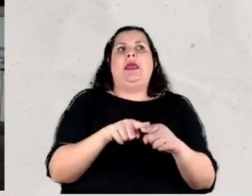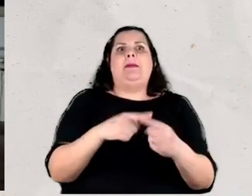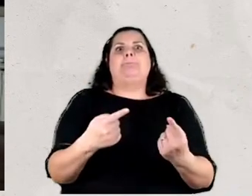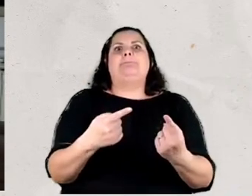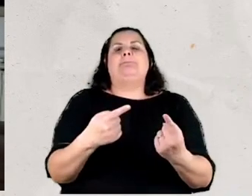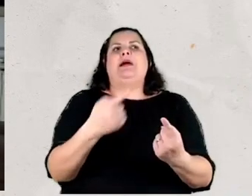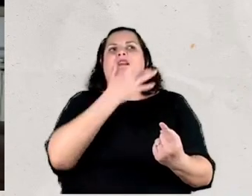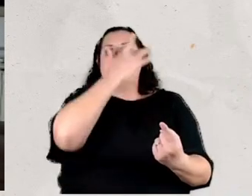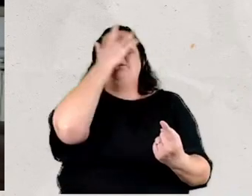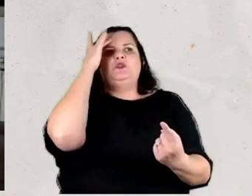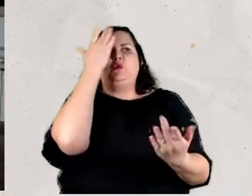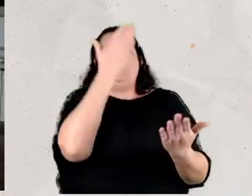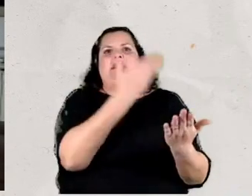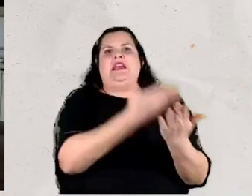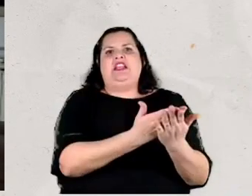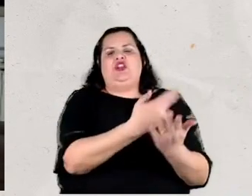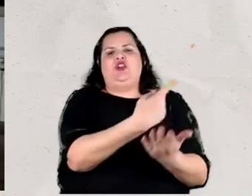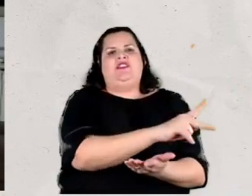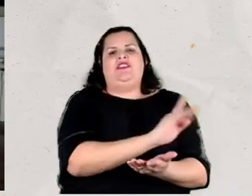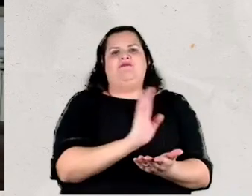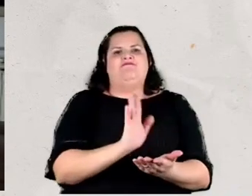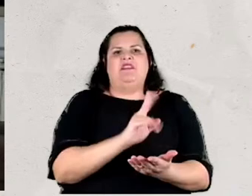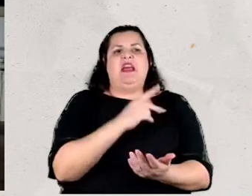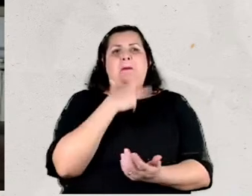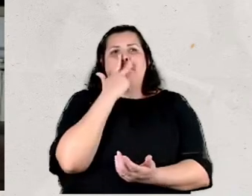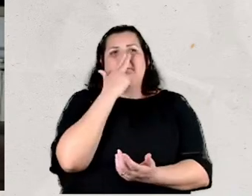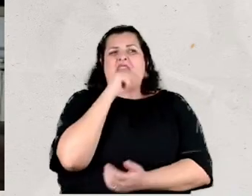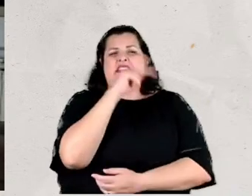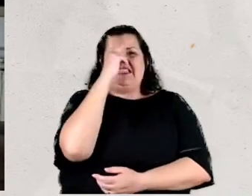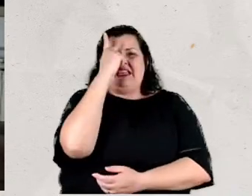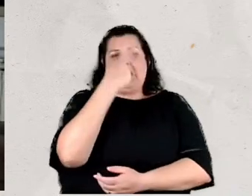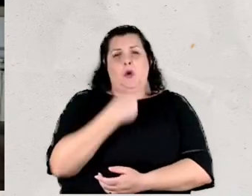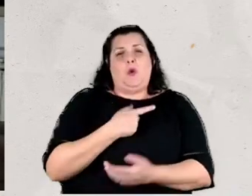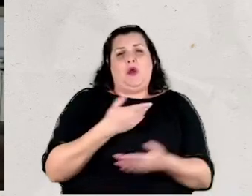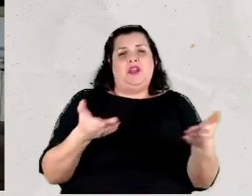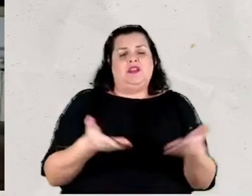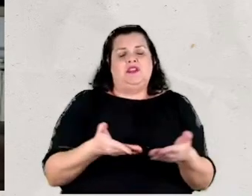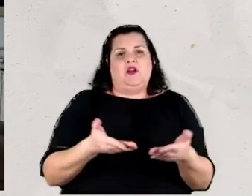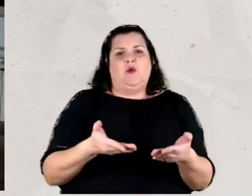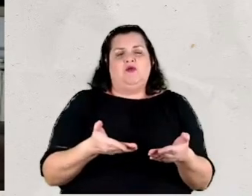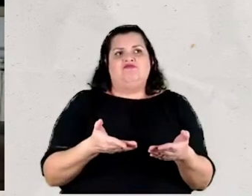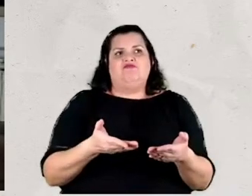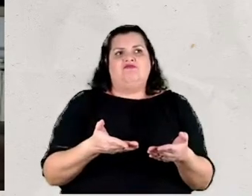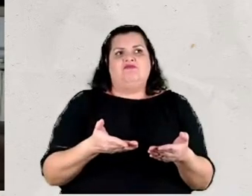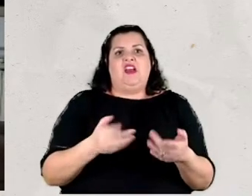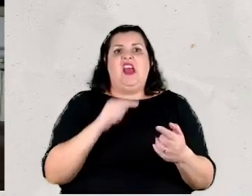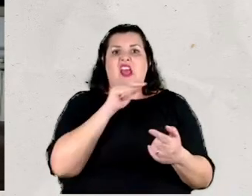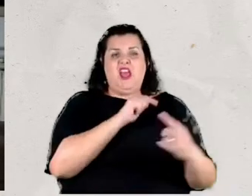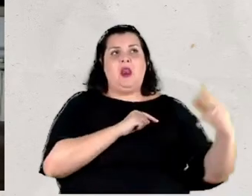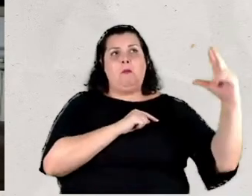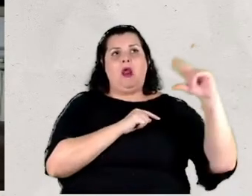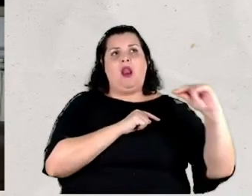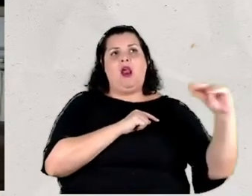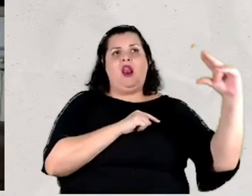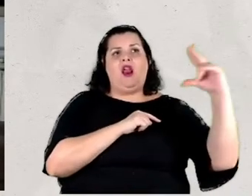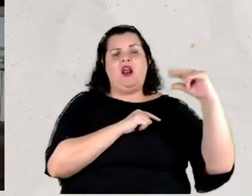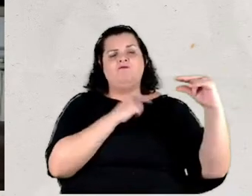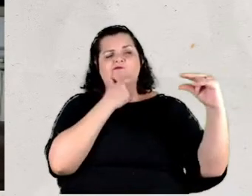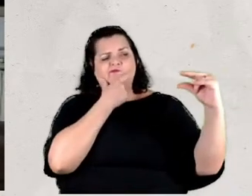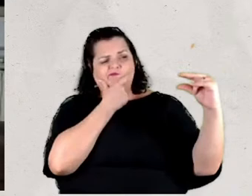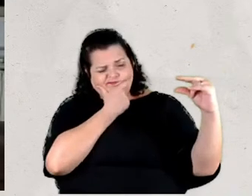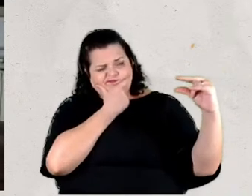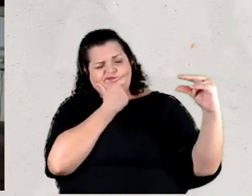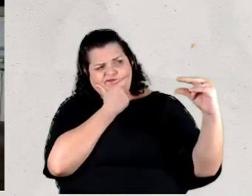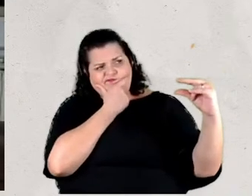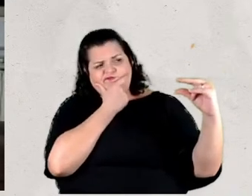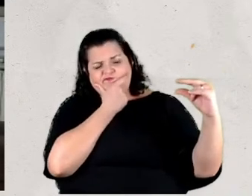when I listen to him, I don't hear a leader who has Israel's interests front and center. I think that he's